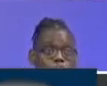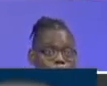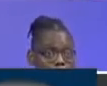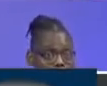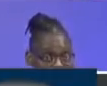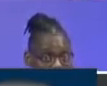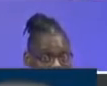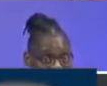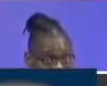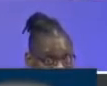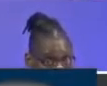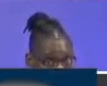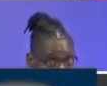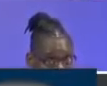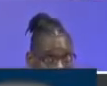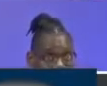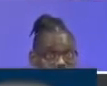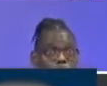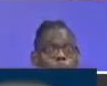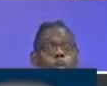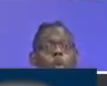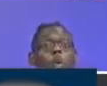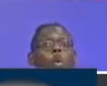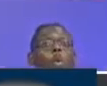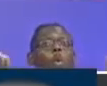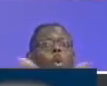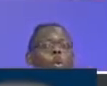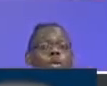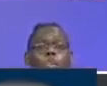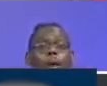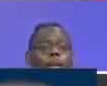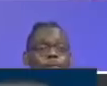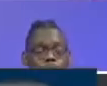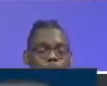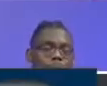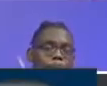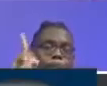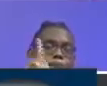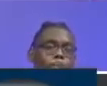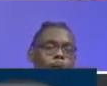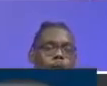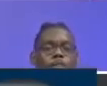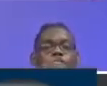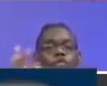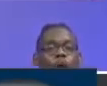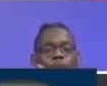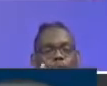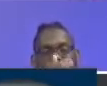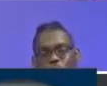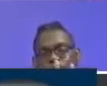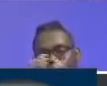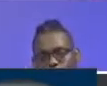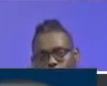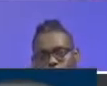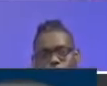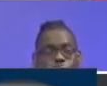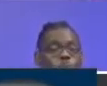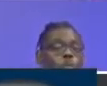be from Friday to the Sunday after New Year's. This is not an